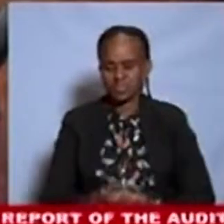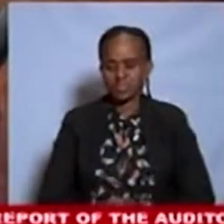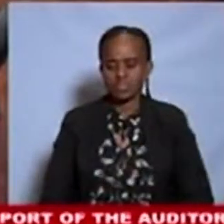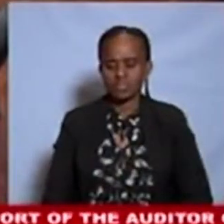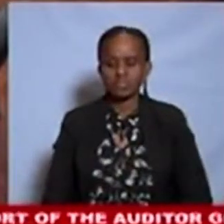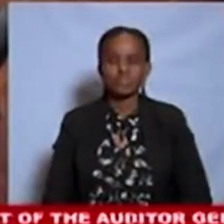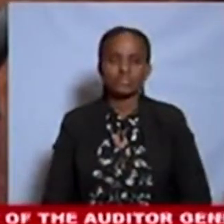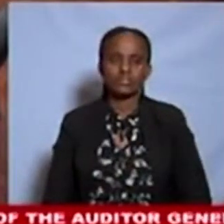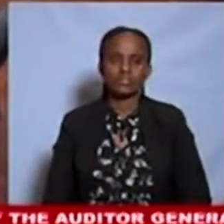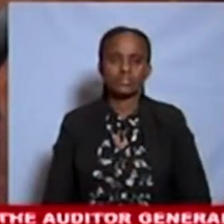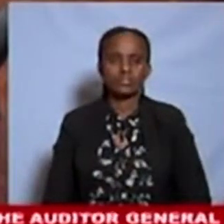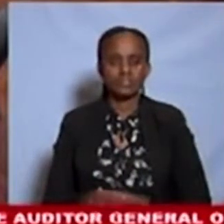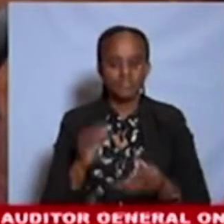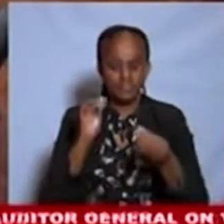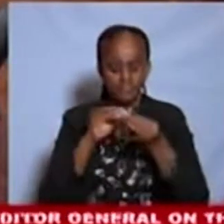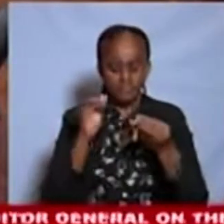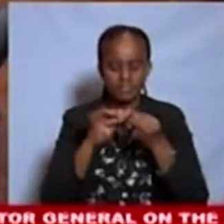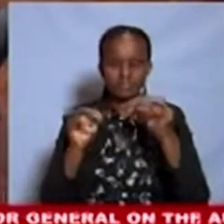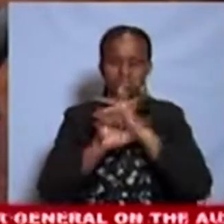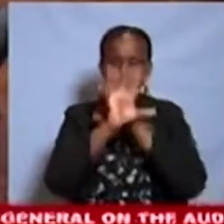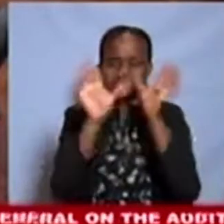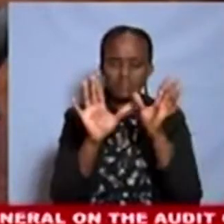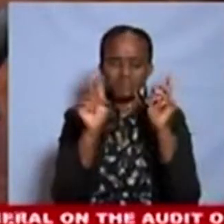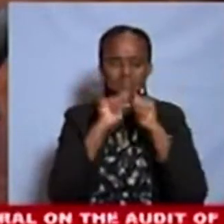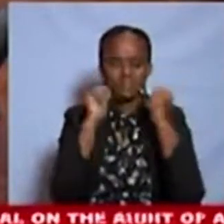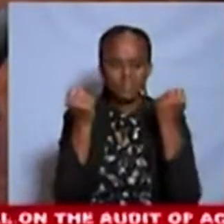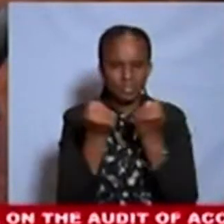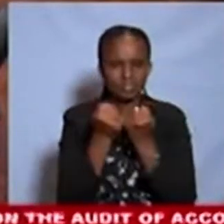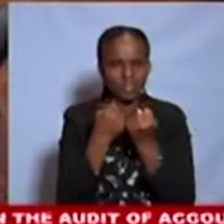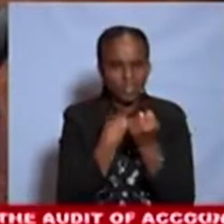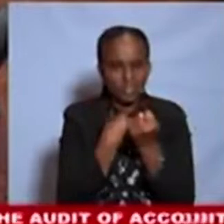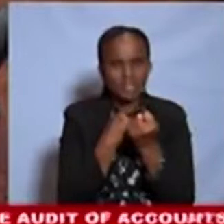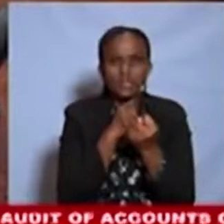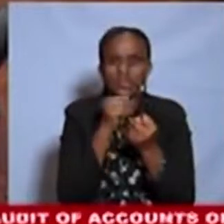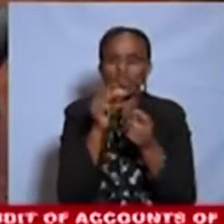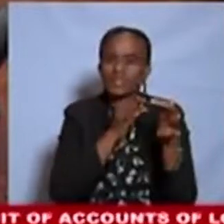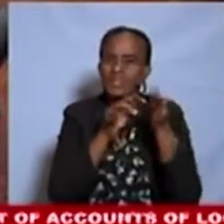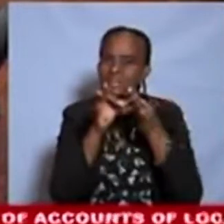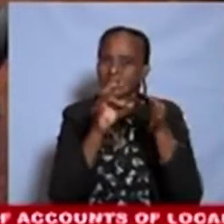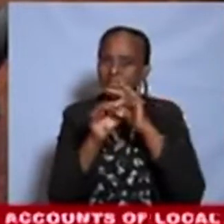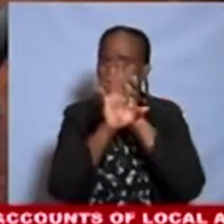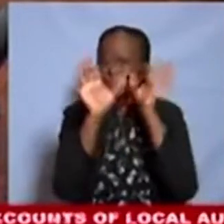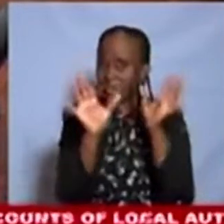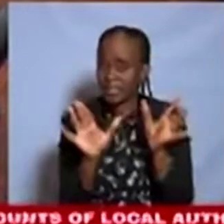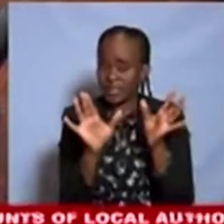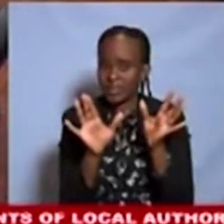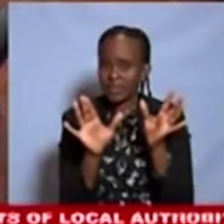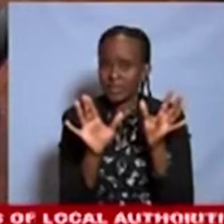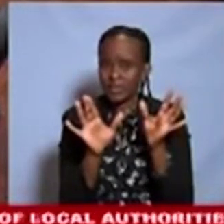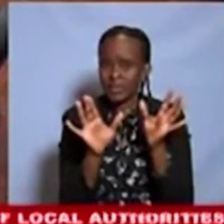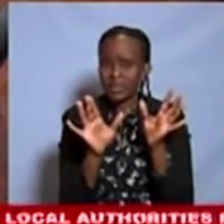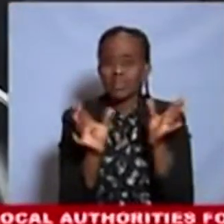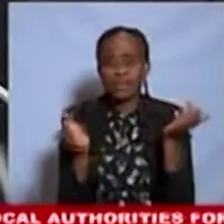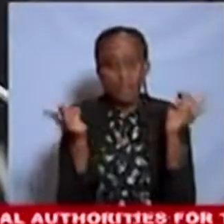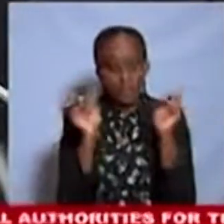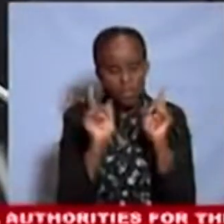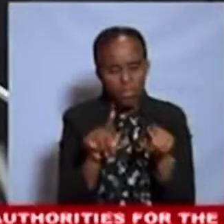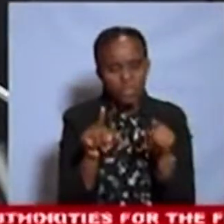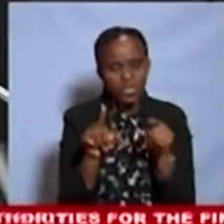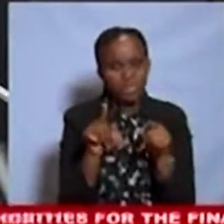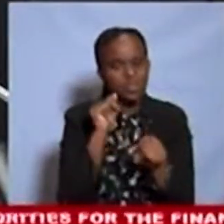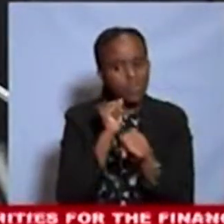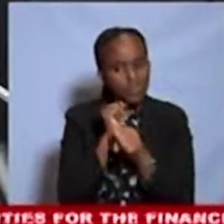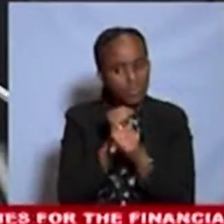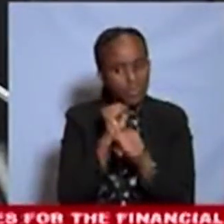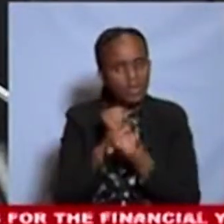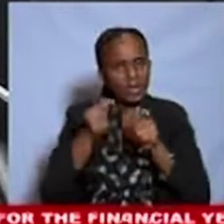Maybe to further clarify on the task force, maybe I did not come out clearly. You know, when you are operating